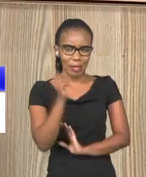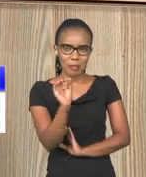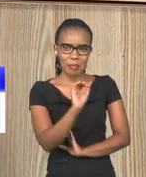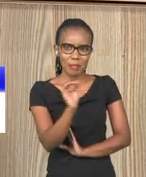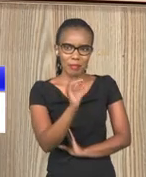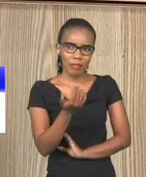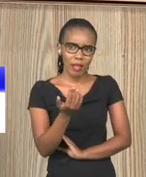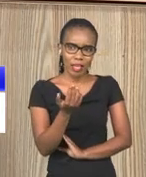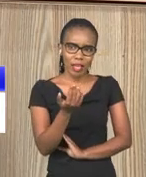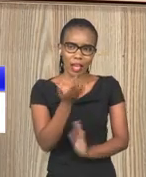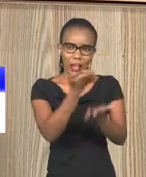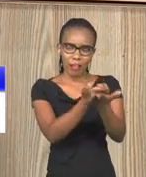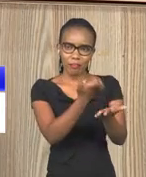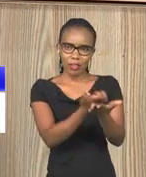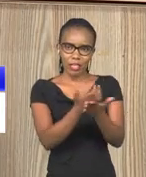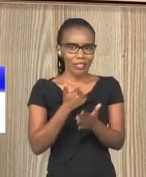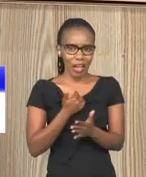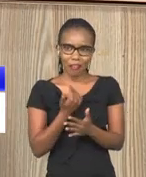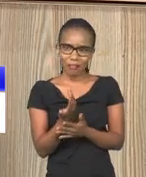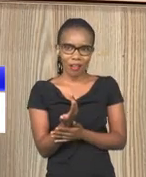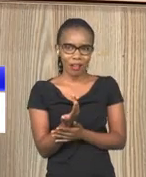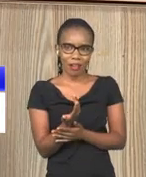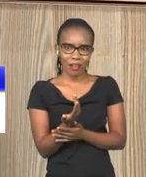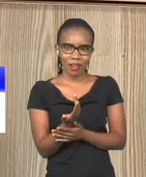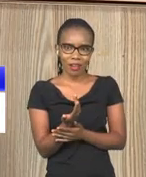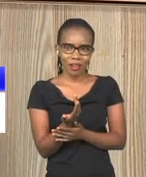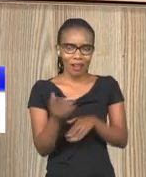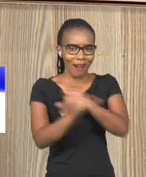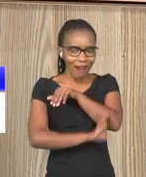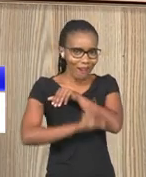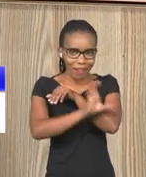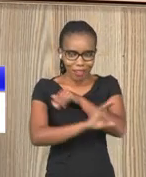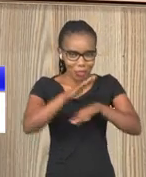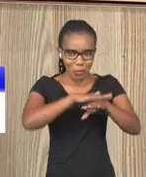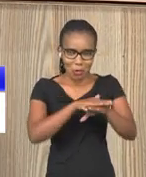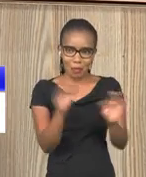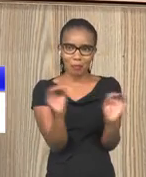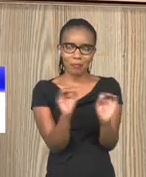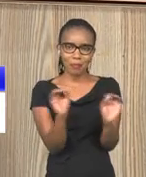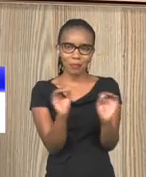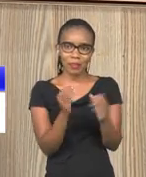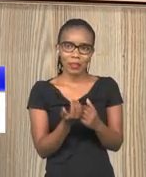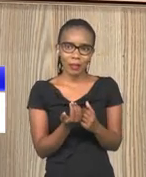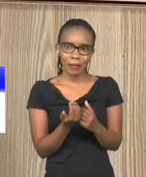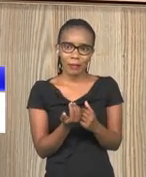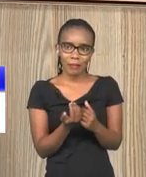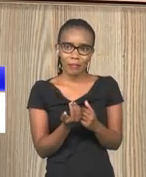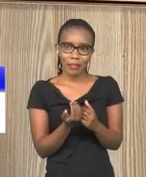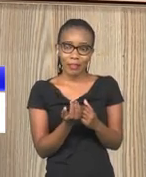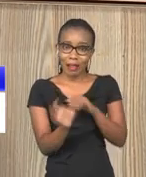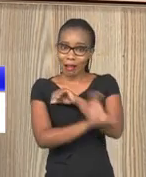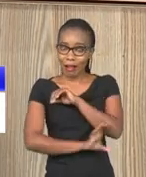there is evidence that the nation is not at ease. The nation has not been at